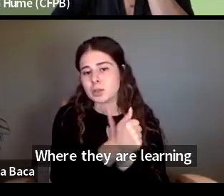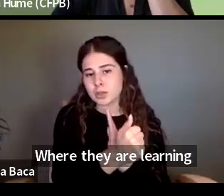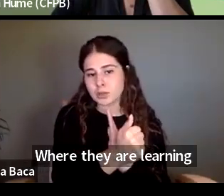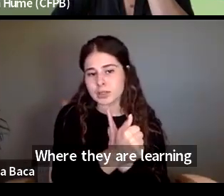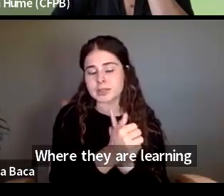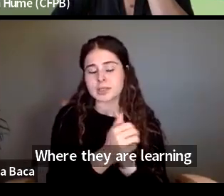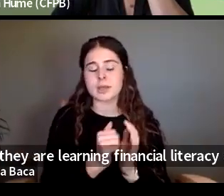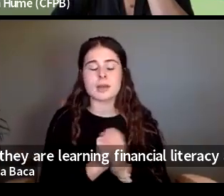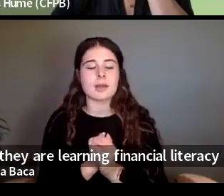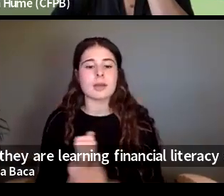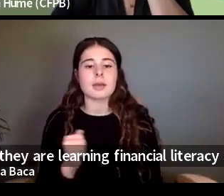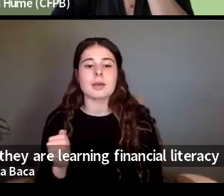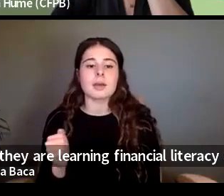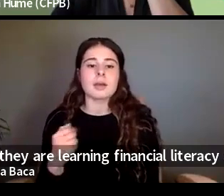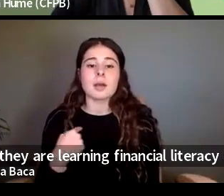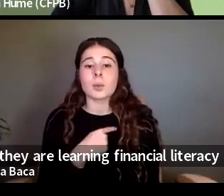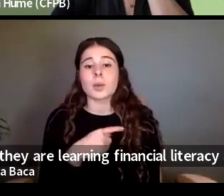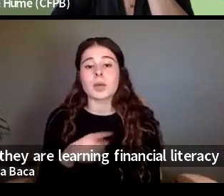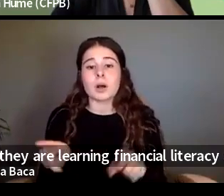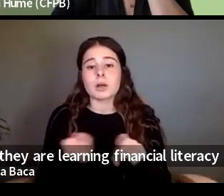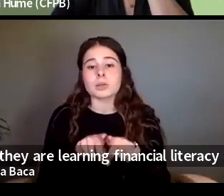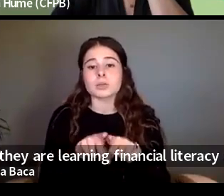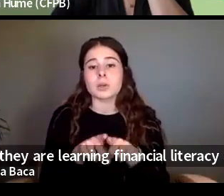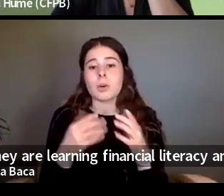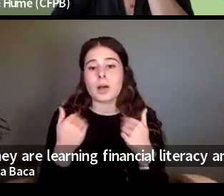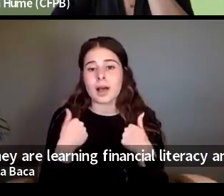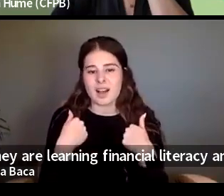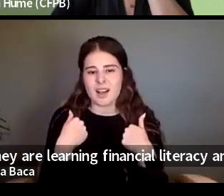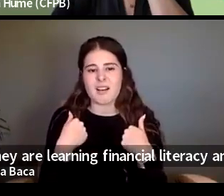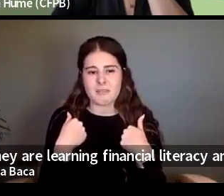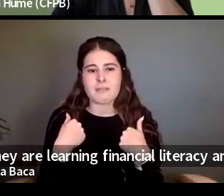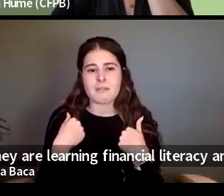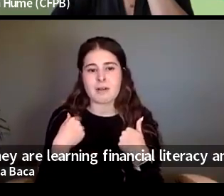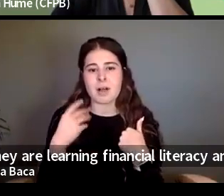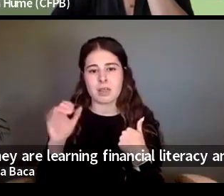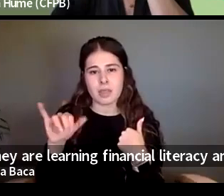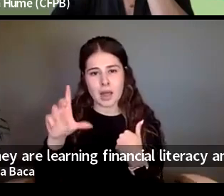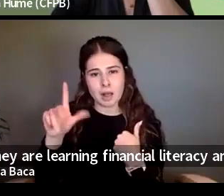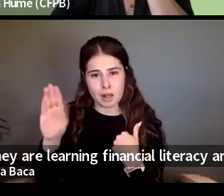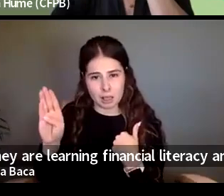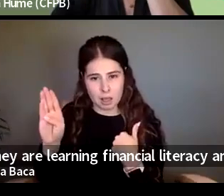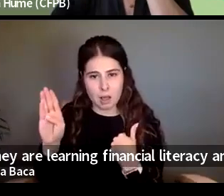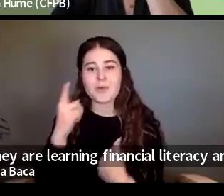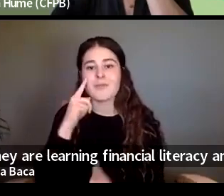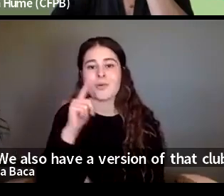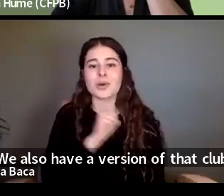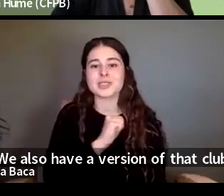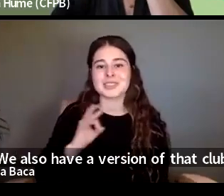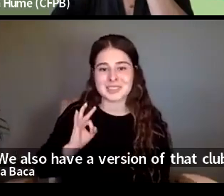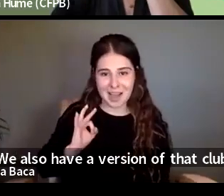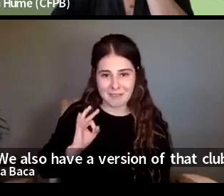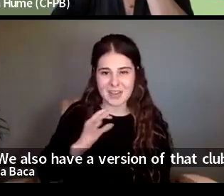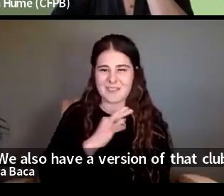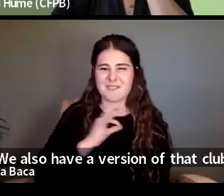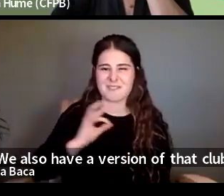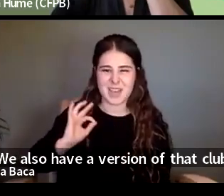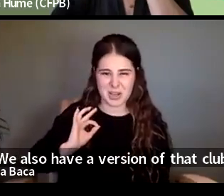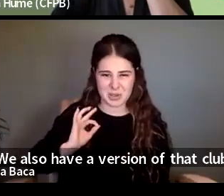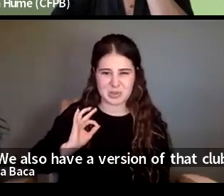we also have a version of that club for staff and faculty because their needs are very